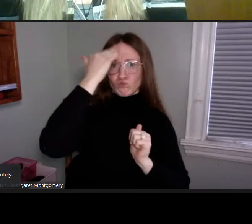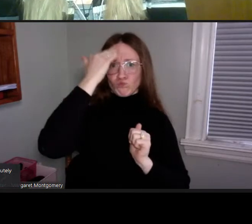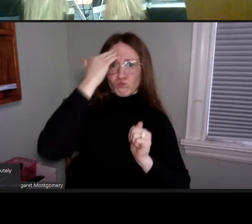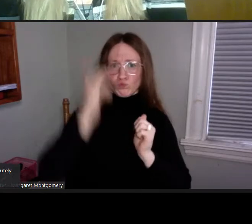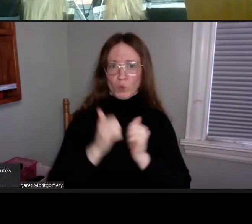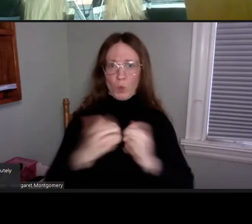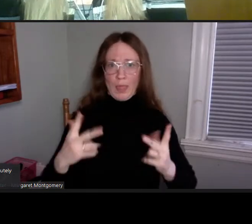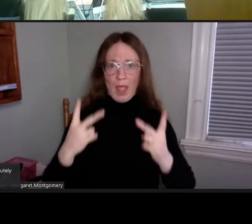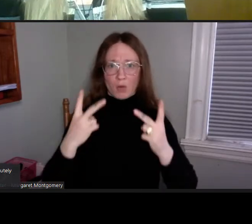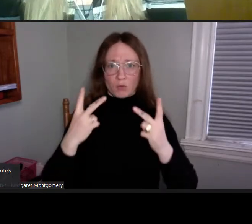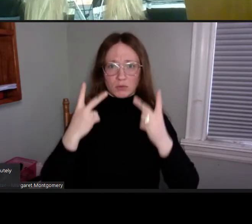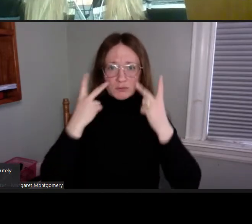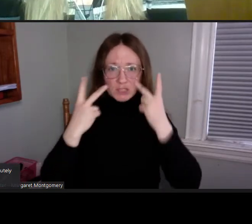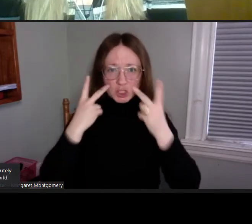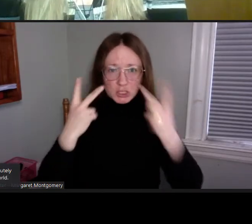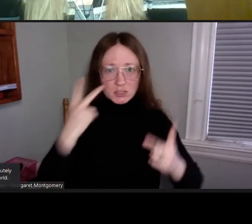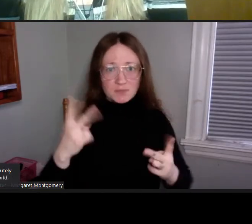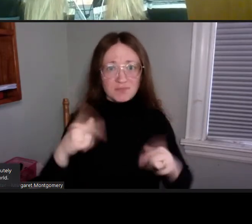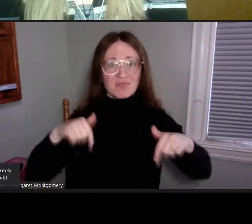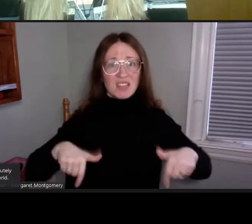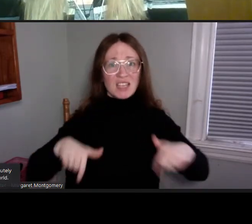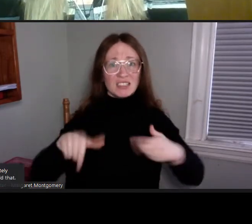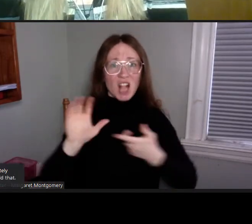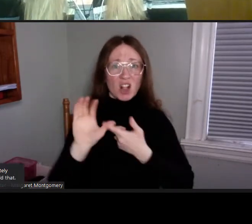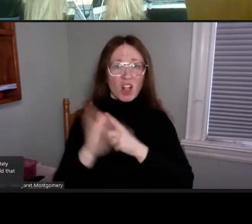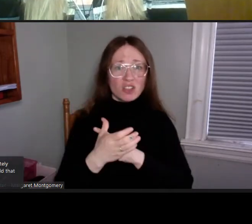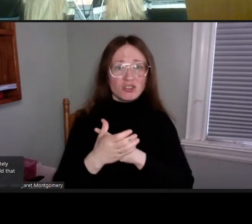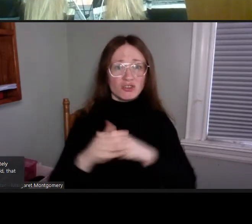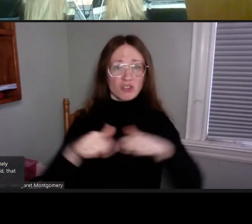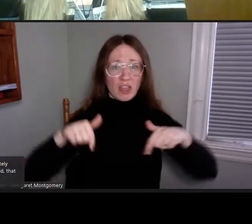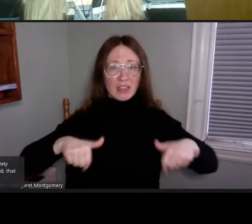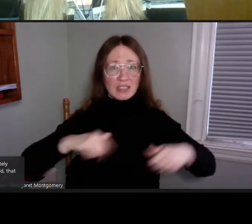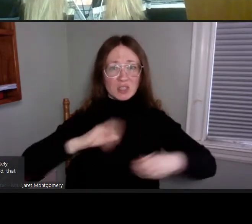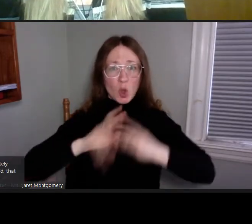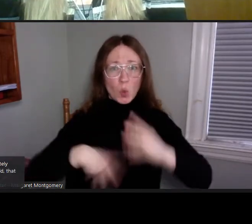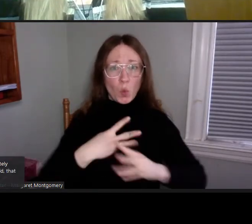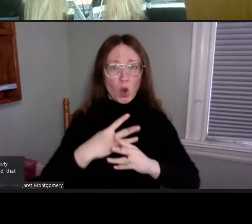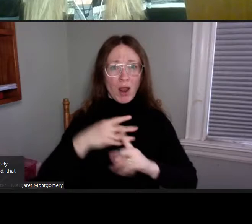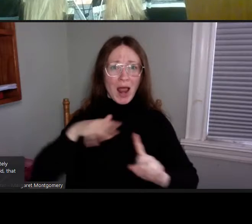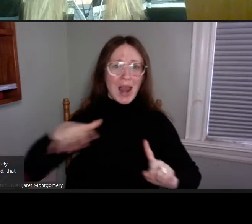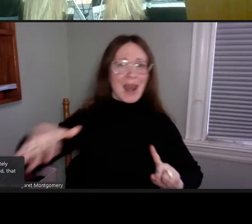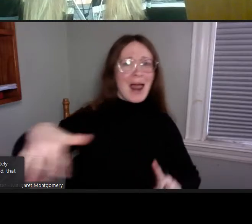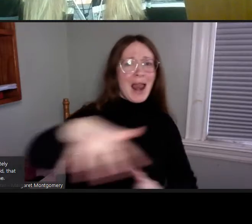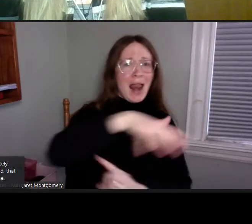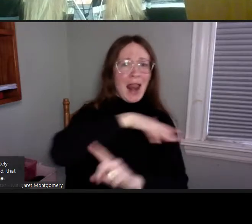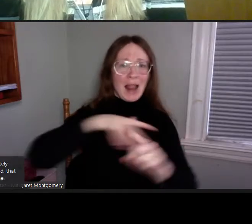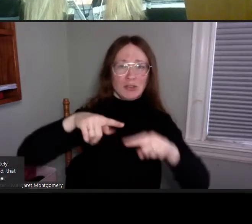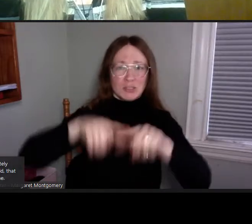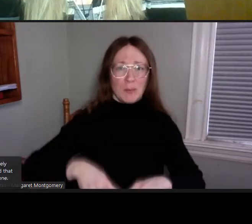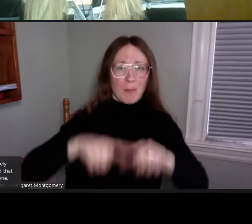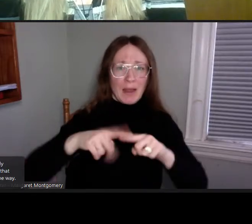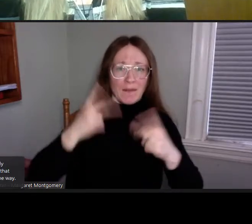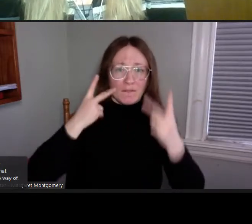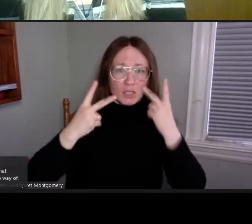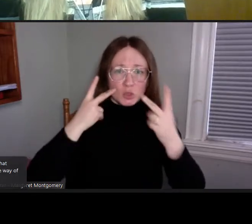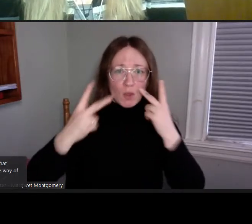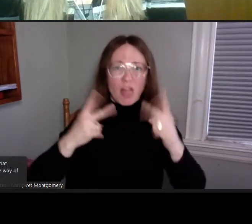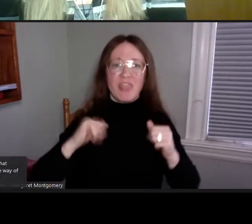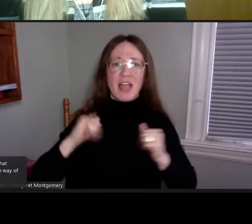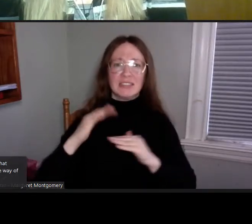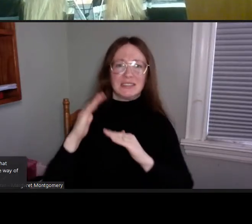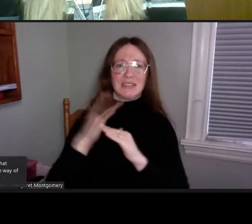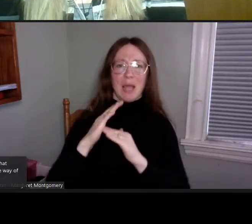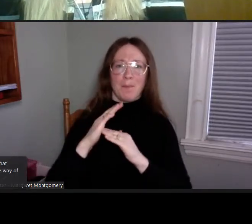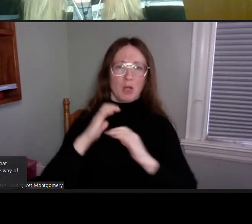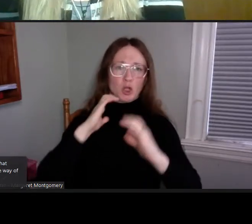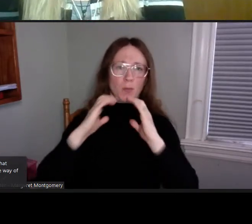we live in a culture, in a world that everything is visual. It's the number one way of communicating,